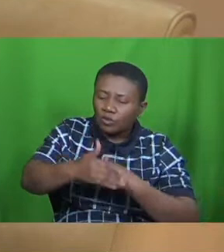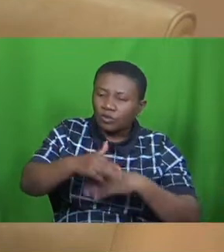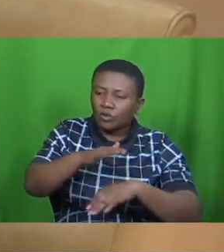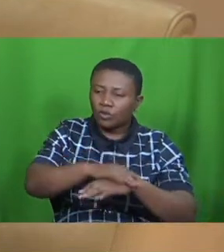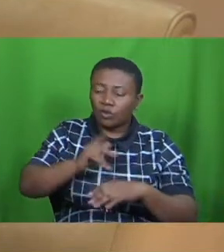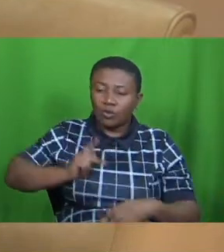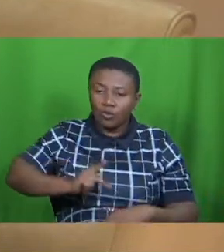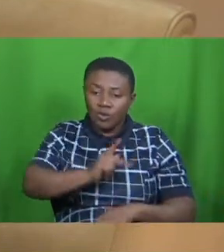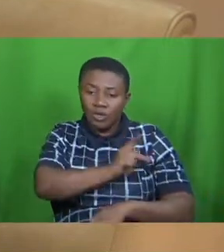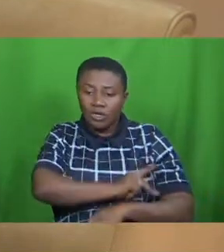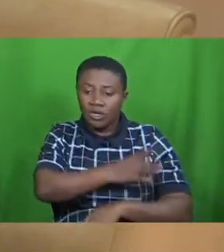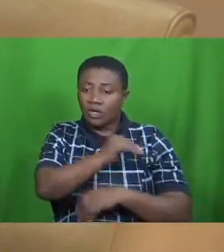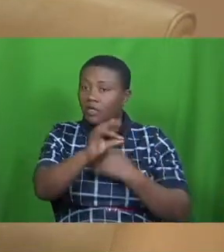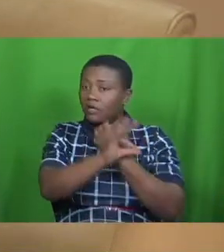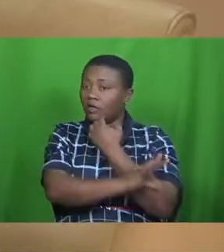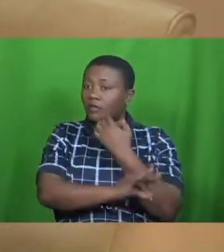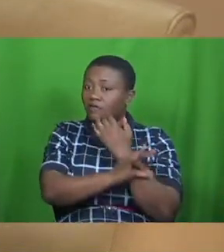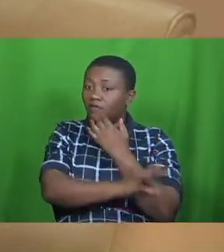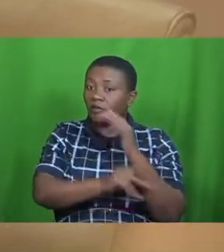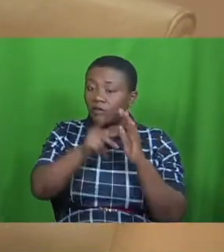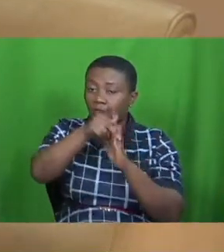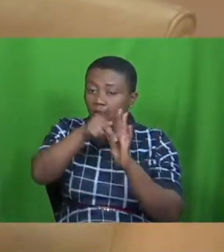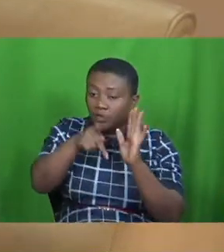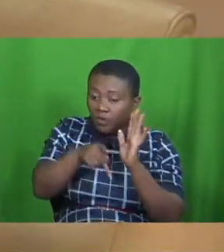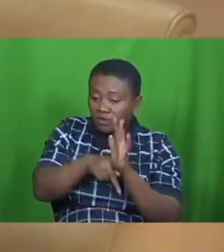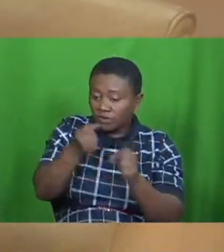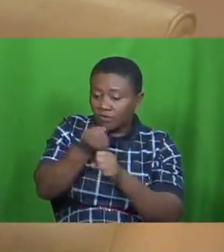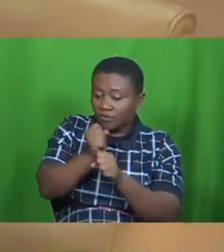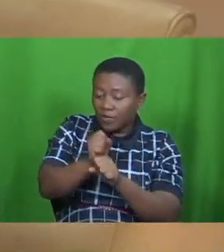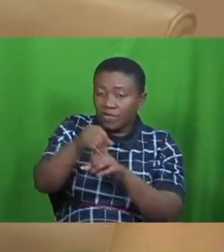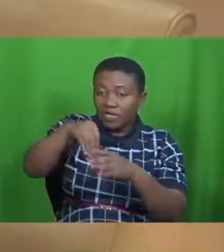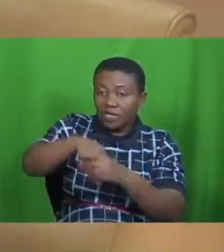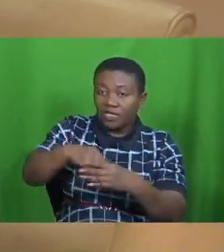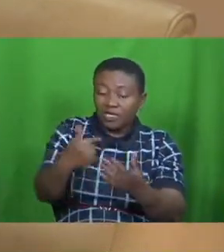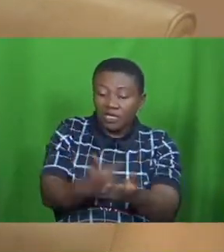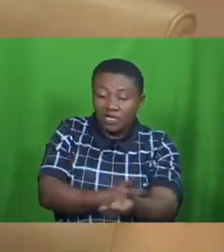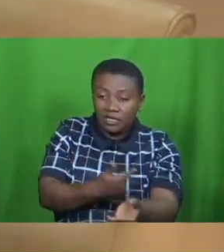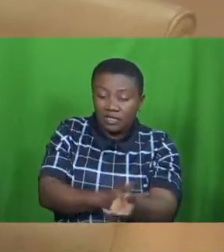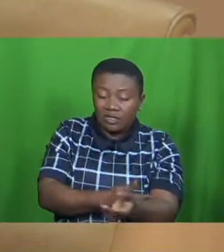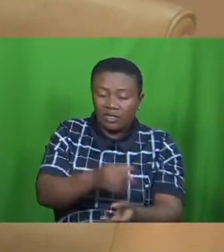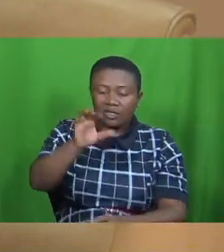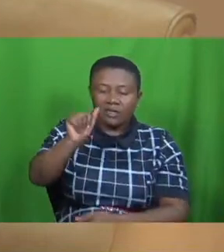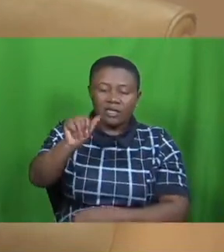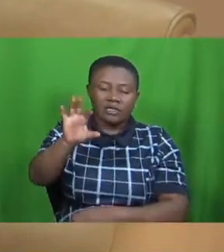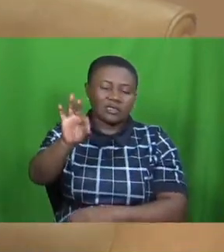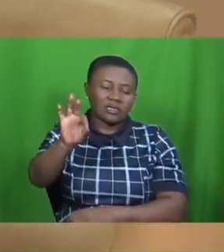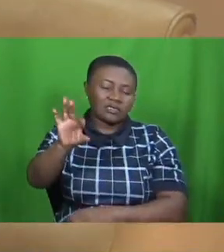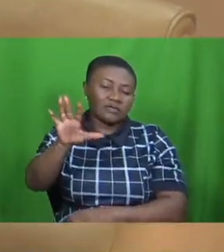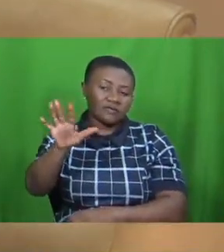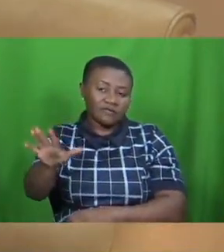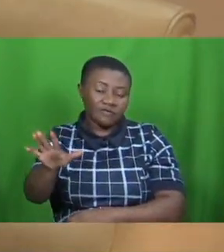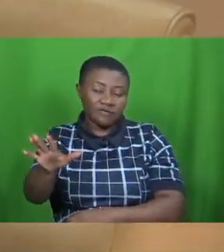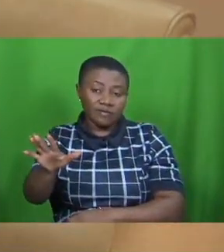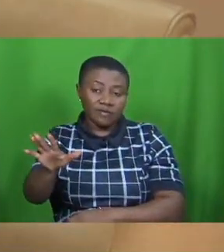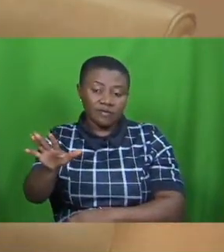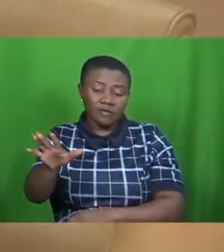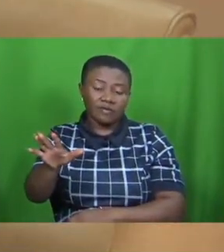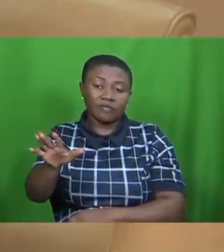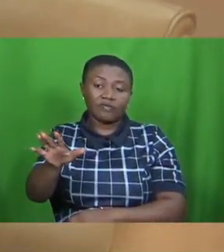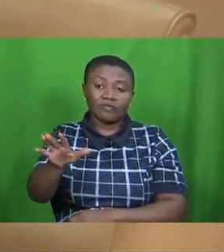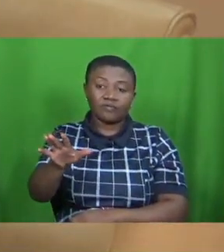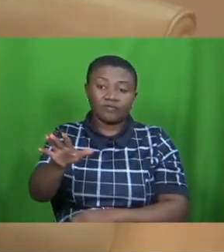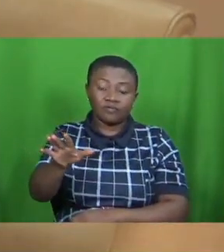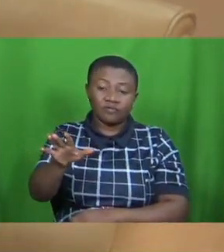Foreign Policy Making in Ghana in 1995, a publication by